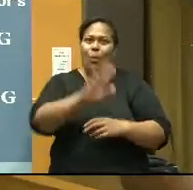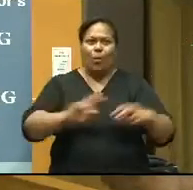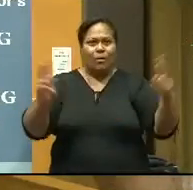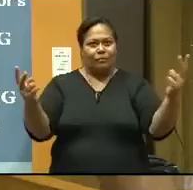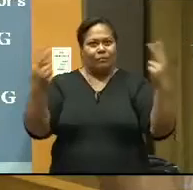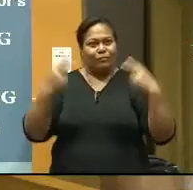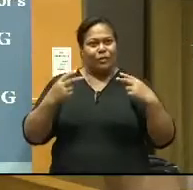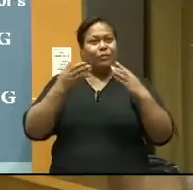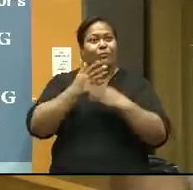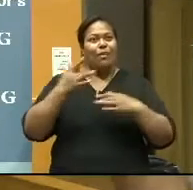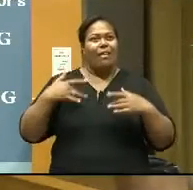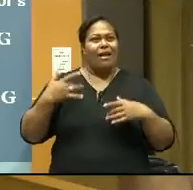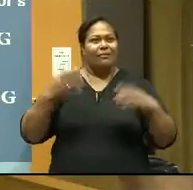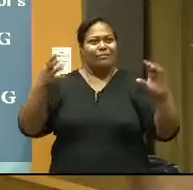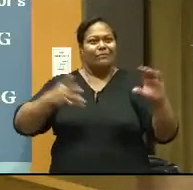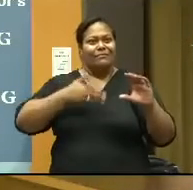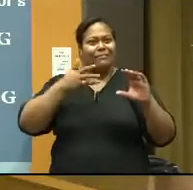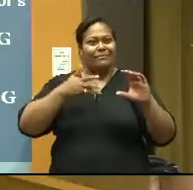watching through live streaming.